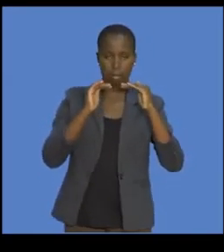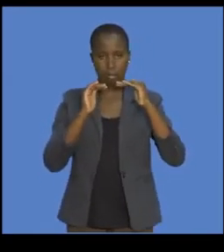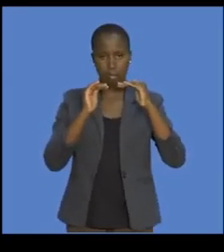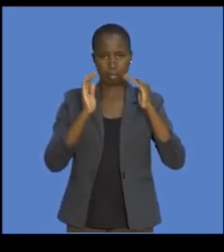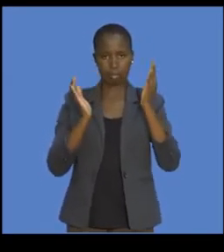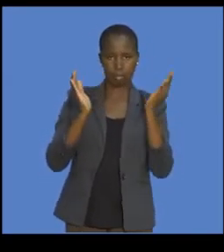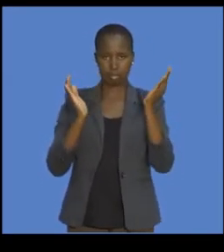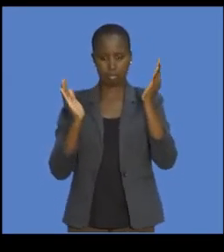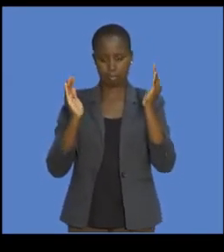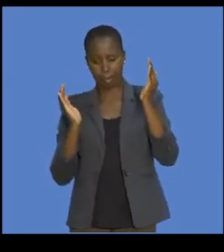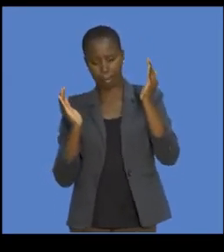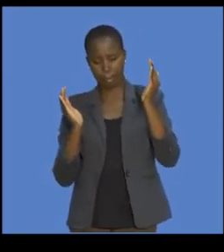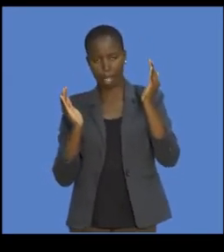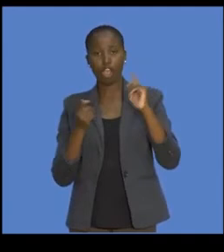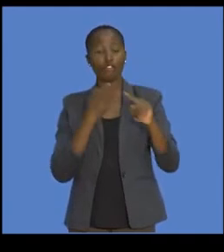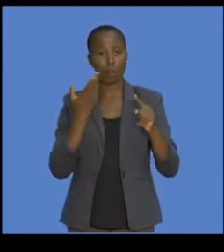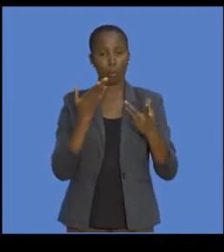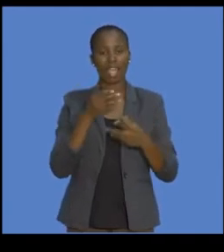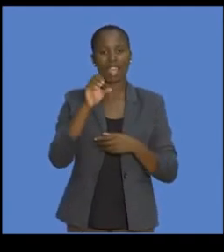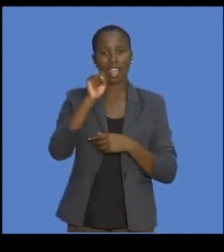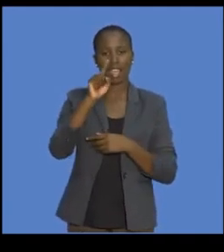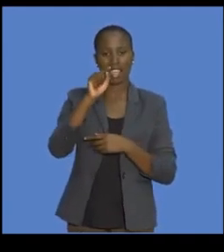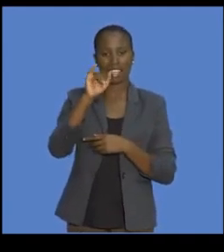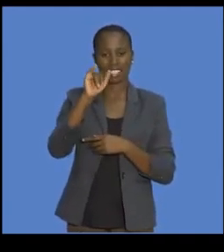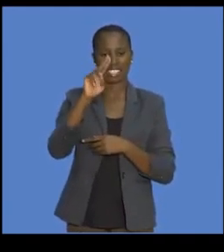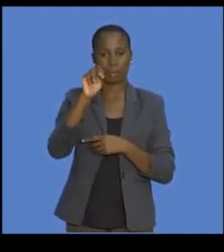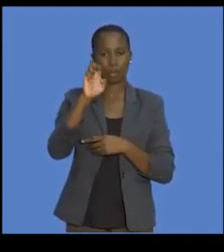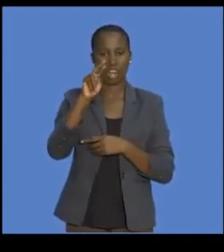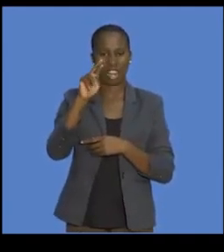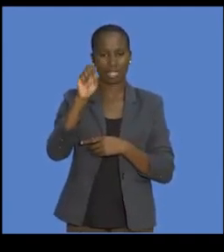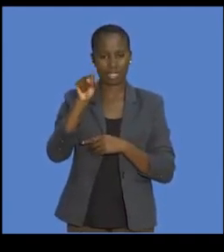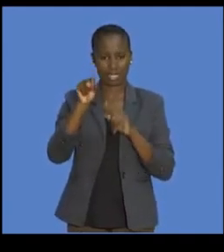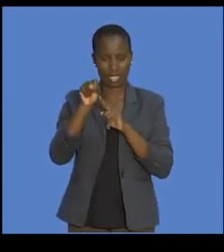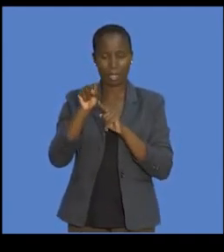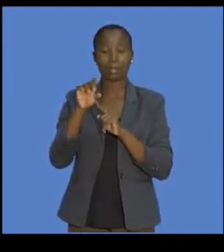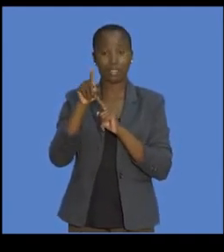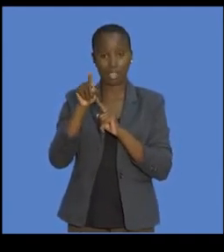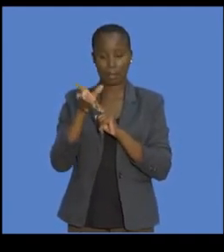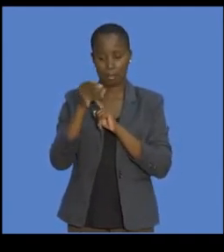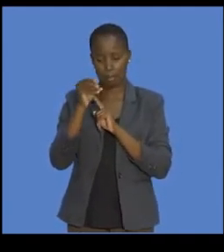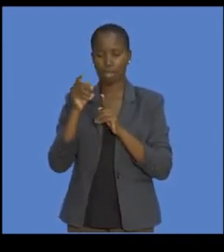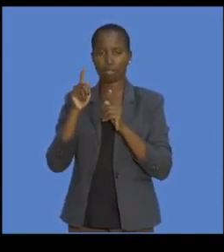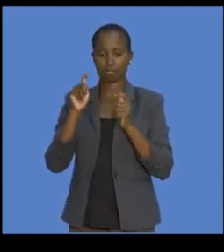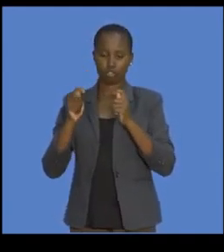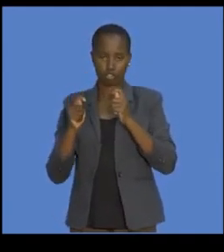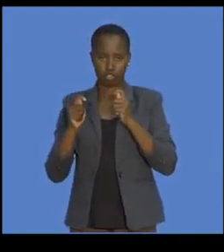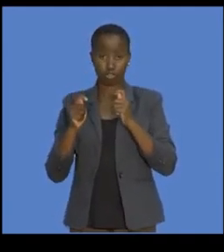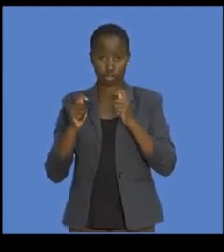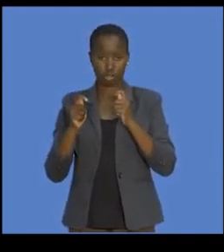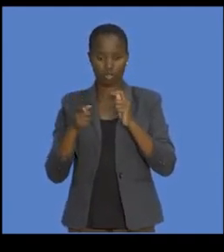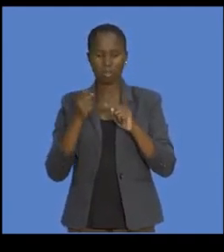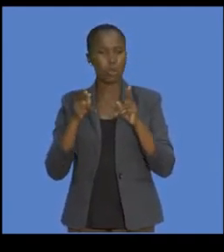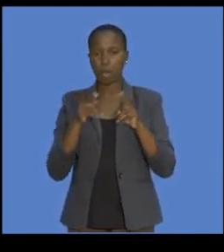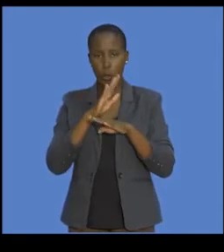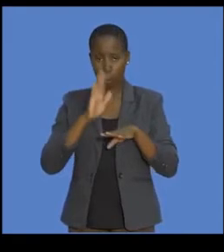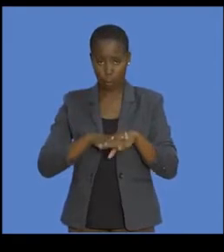change, that is the stimulus. So go back to the 4 concepts. A stimulus is detected, and that's a change from the norm. So an imbalance